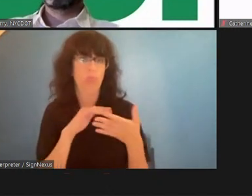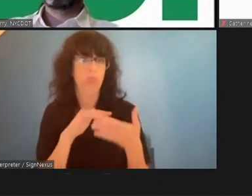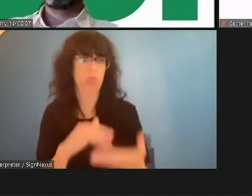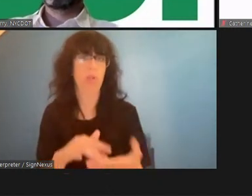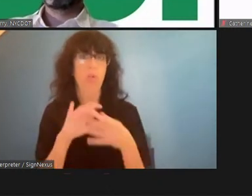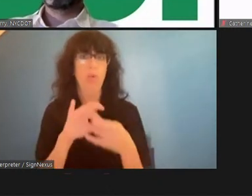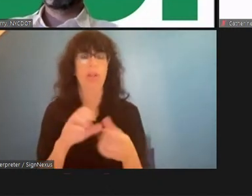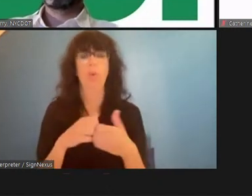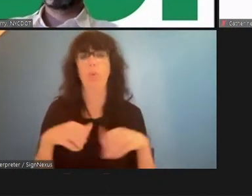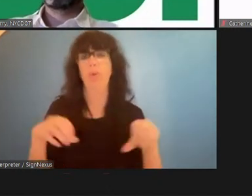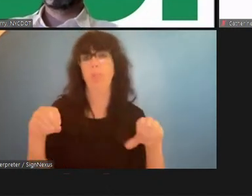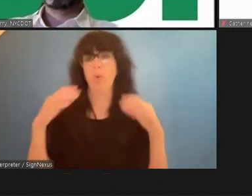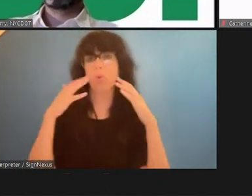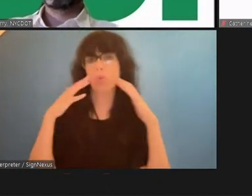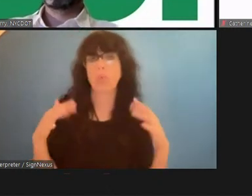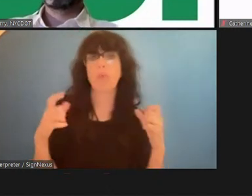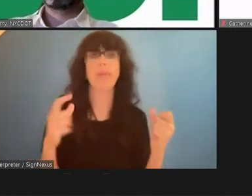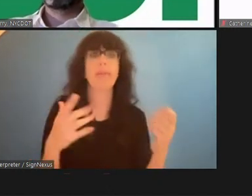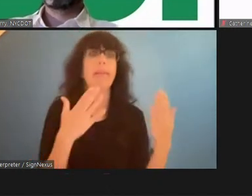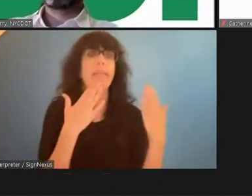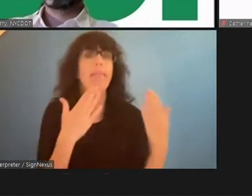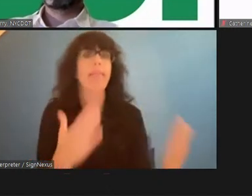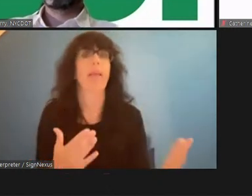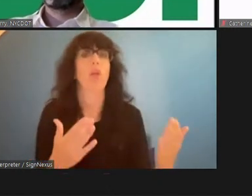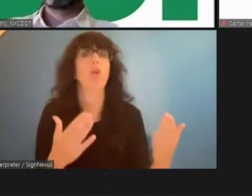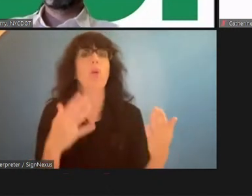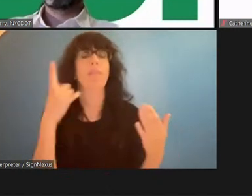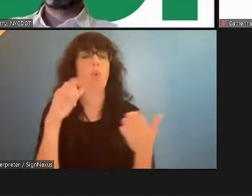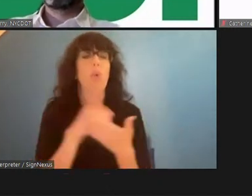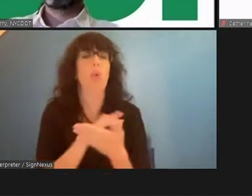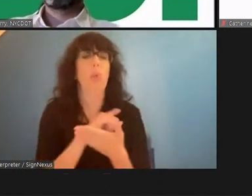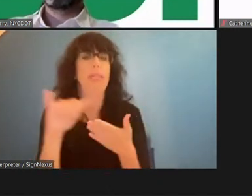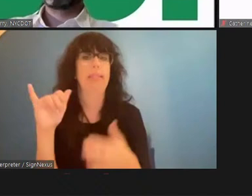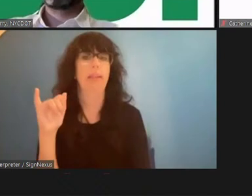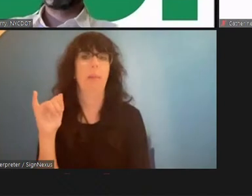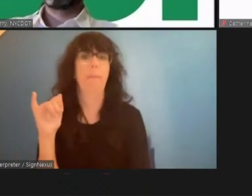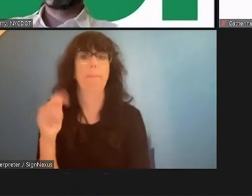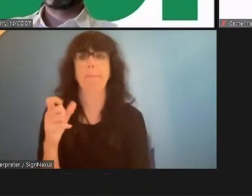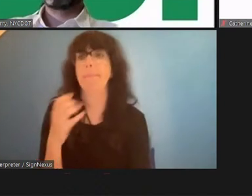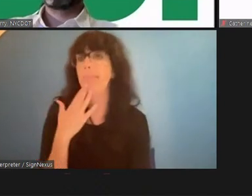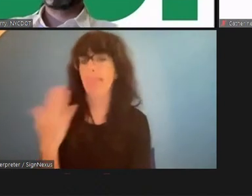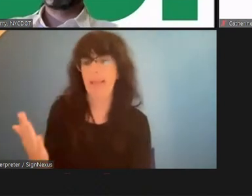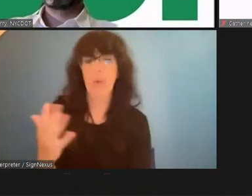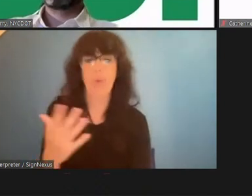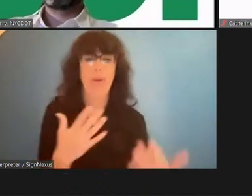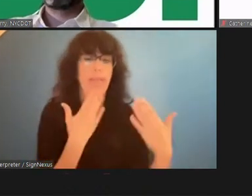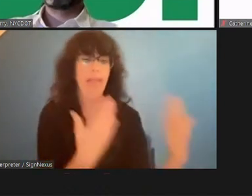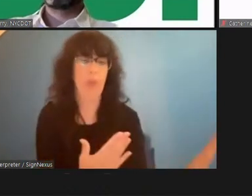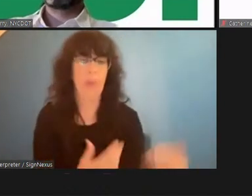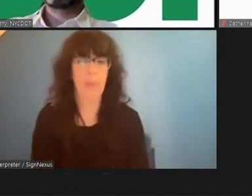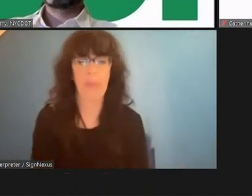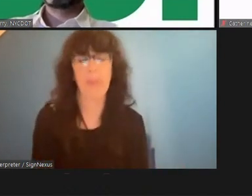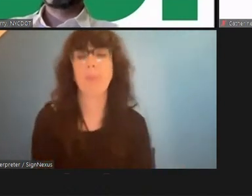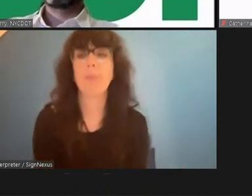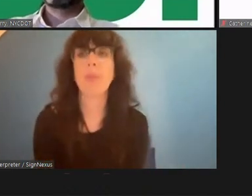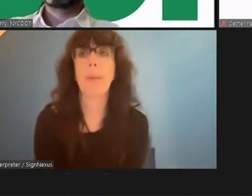complaints filed with the dmt or the new york city um okay thank you